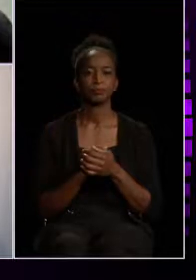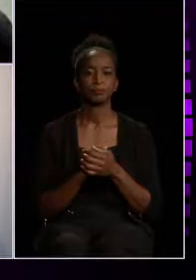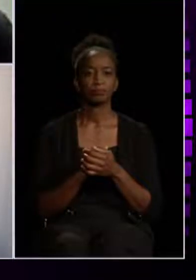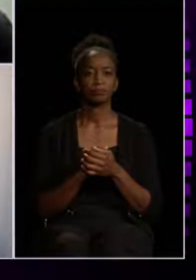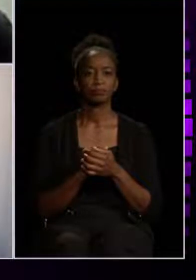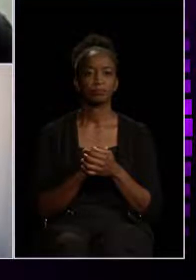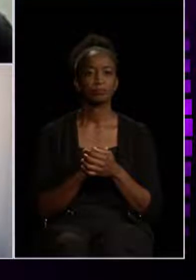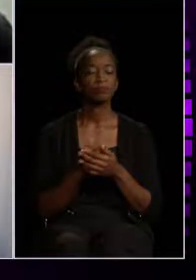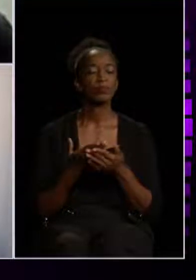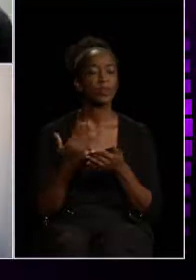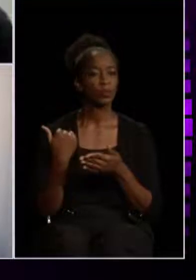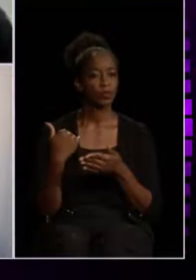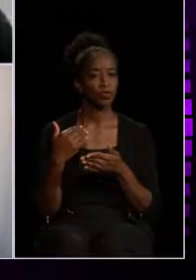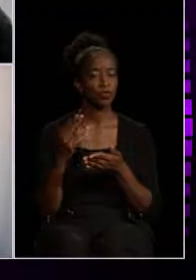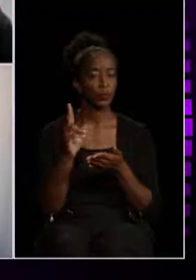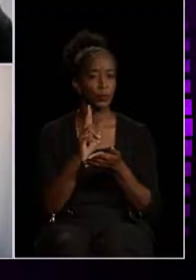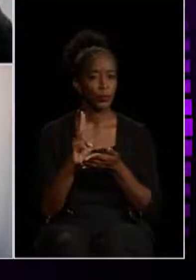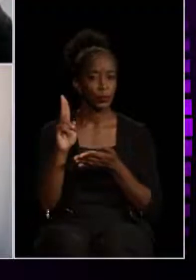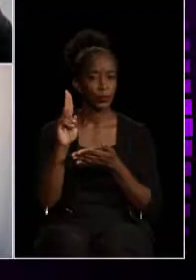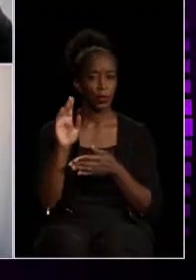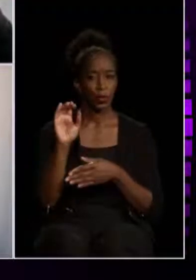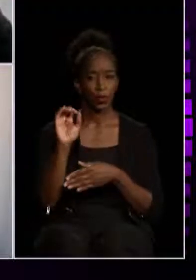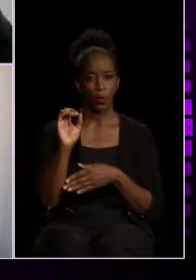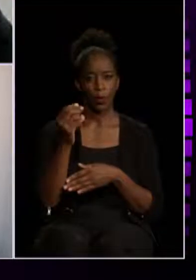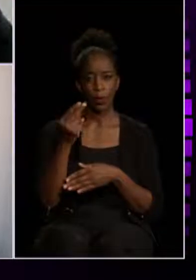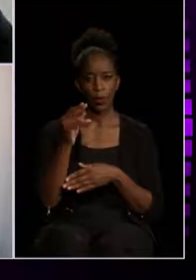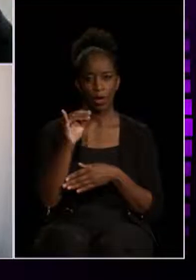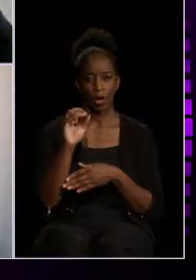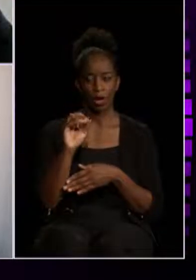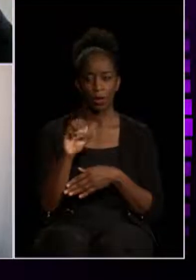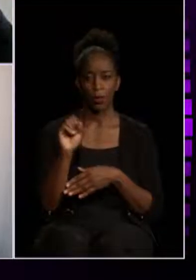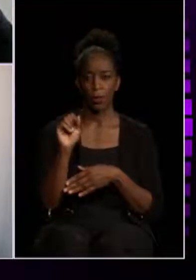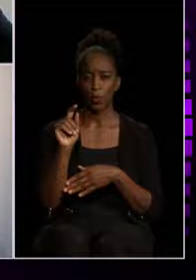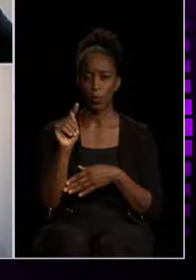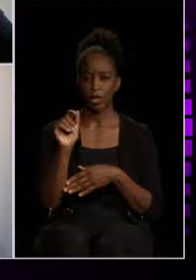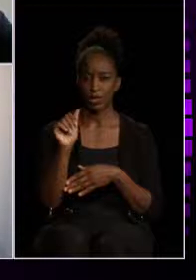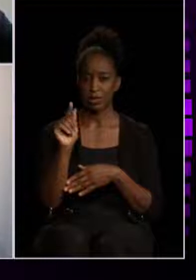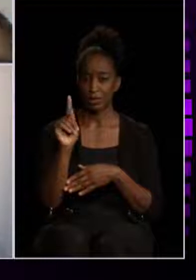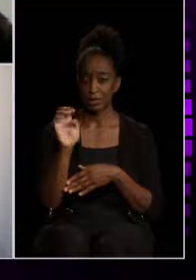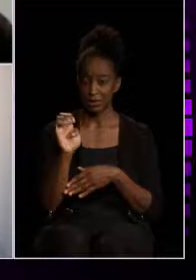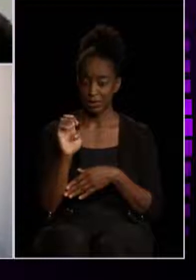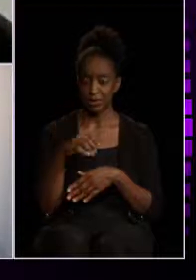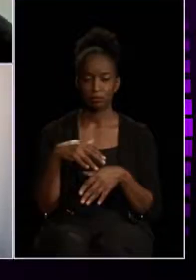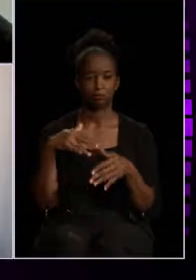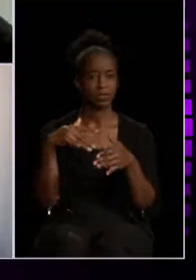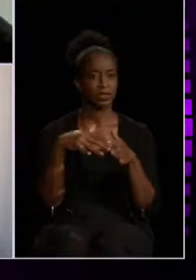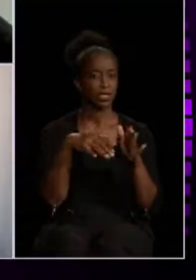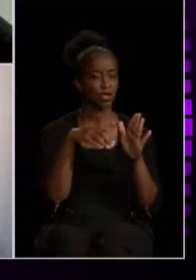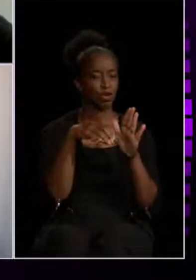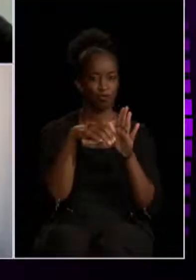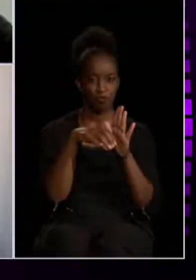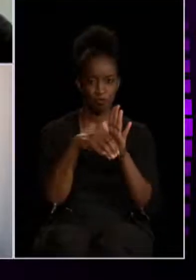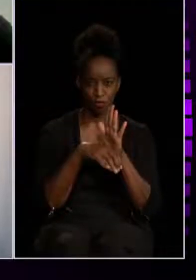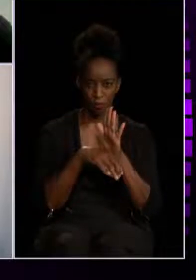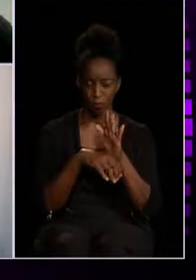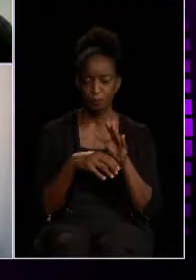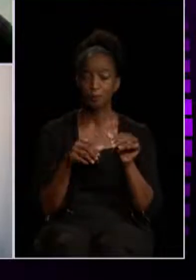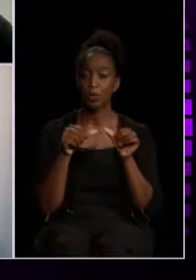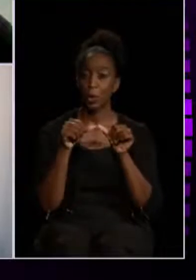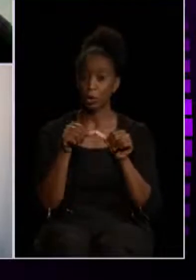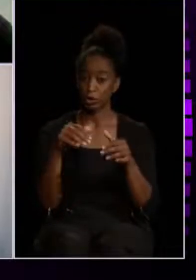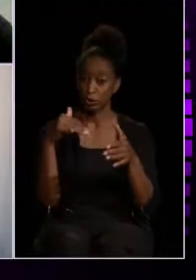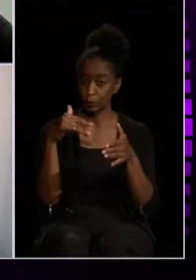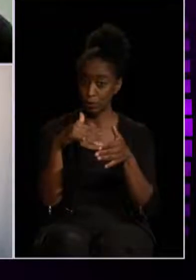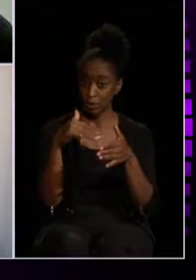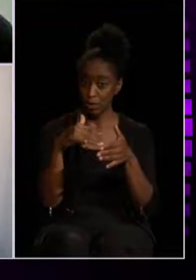State University with a Bachelor's of Arts in Criminology and Criminal Justice, and she's currently pursuing studies in higher